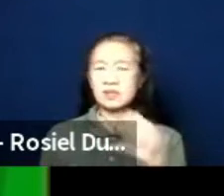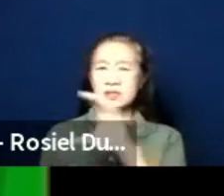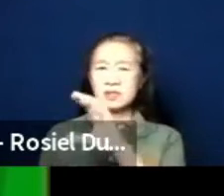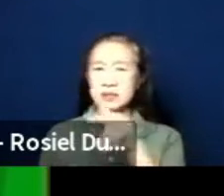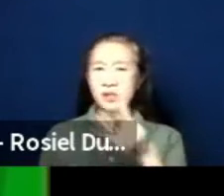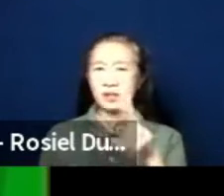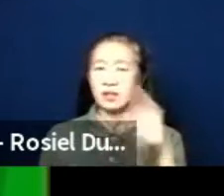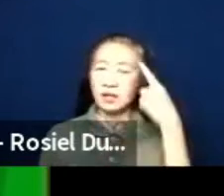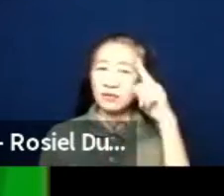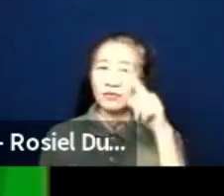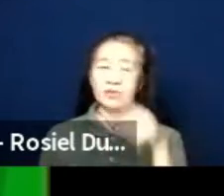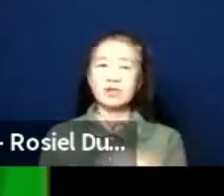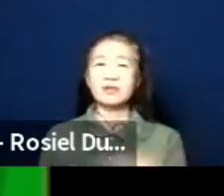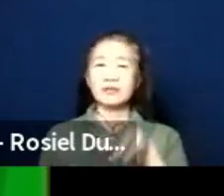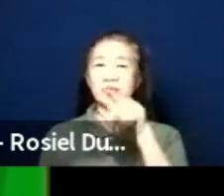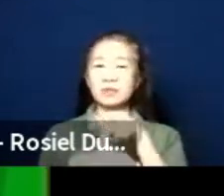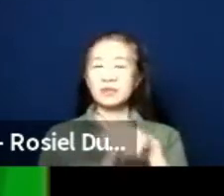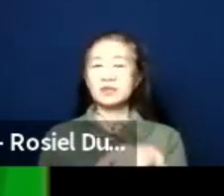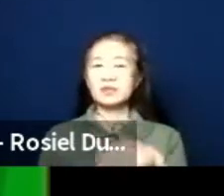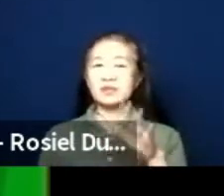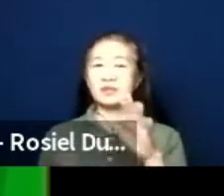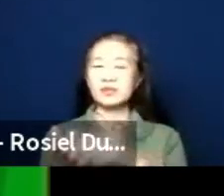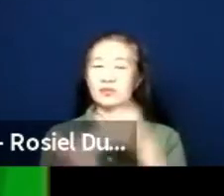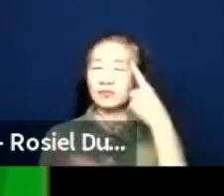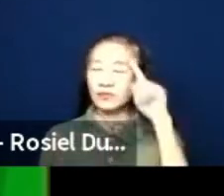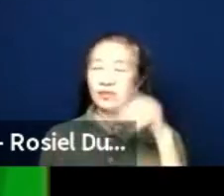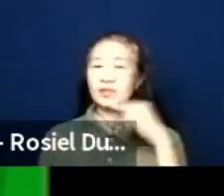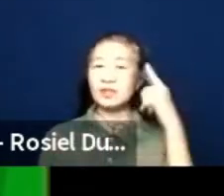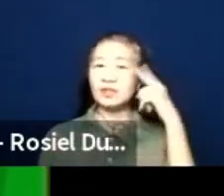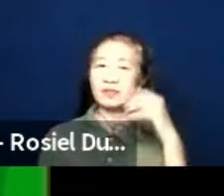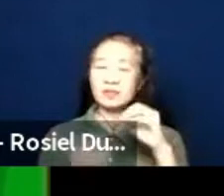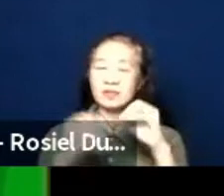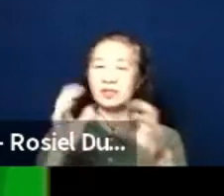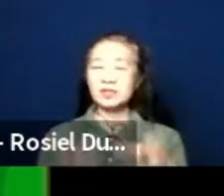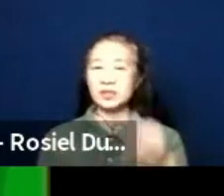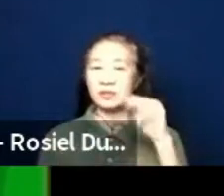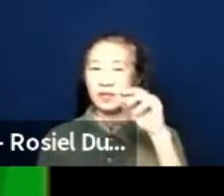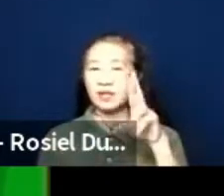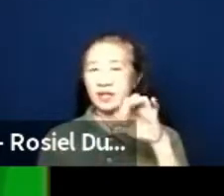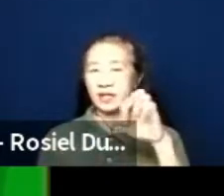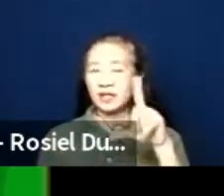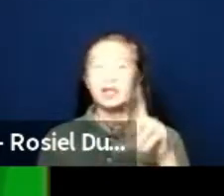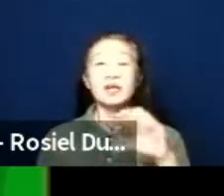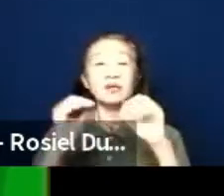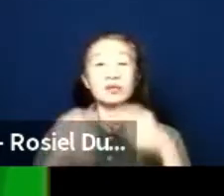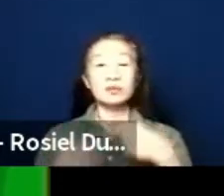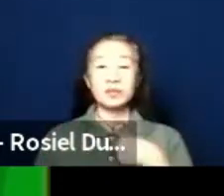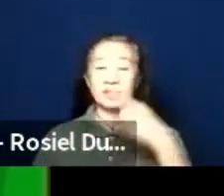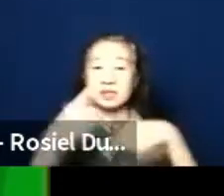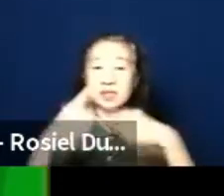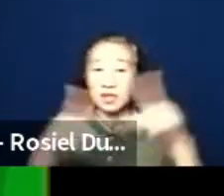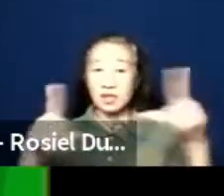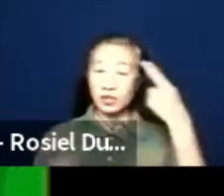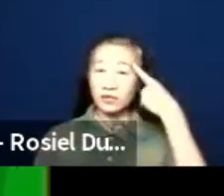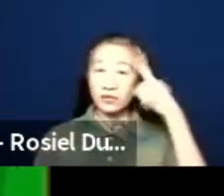School for the Deaf. Okay, these people, Teacher Mariel taught me the sign language,